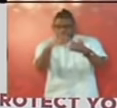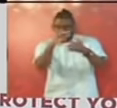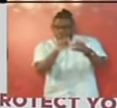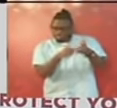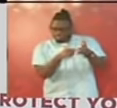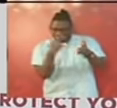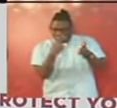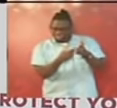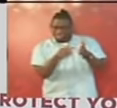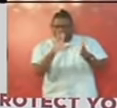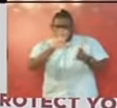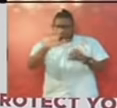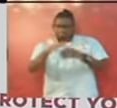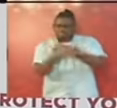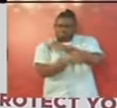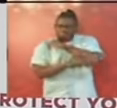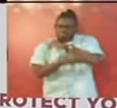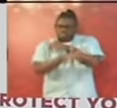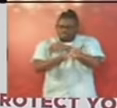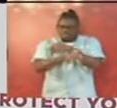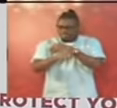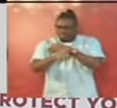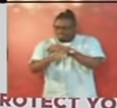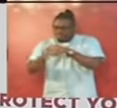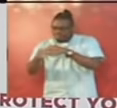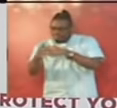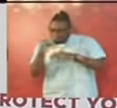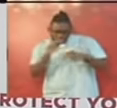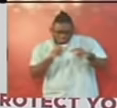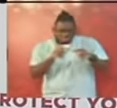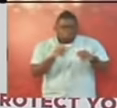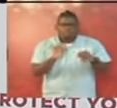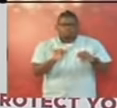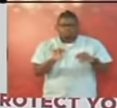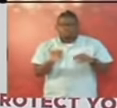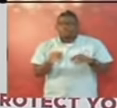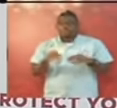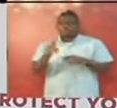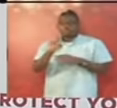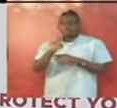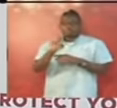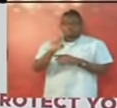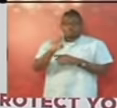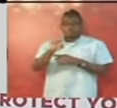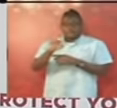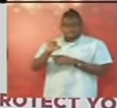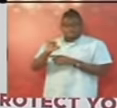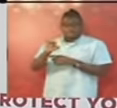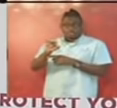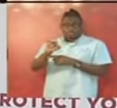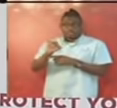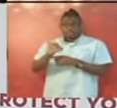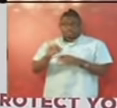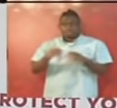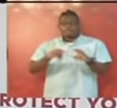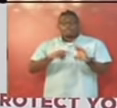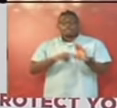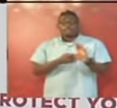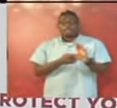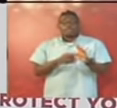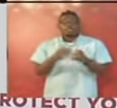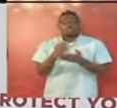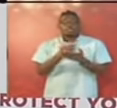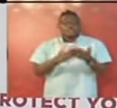locations. Researchers at the University of the West Indies in St. Augustine have also begun conducting some